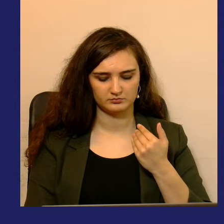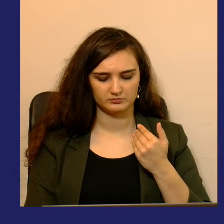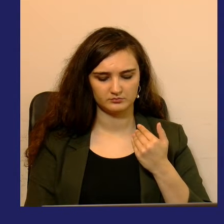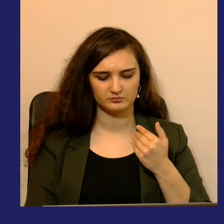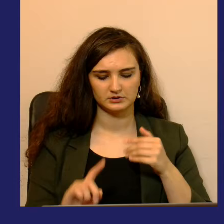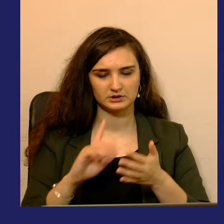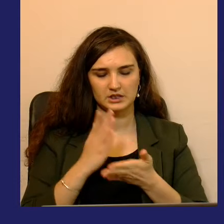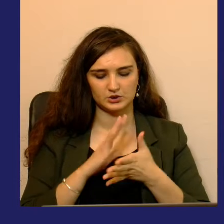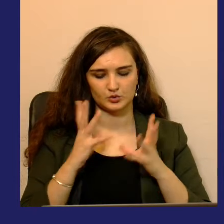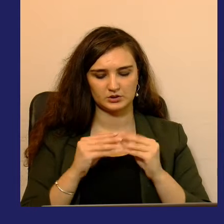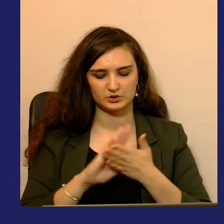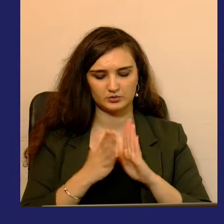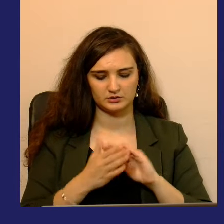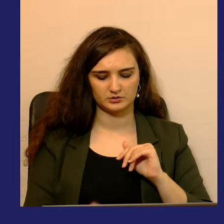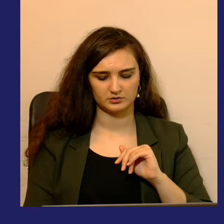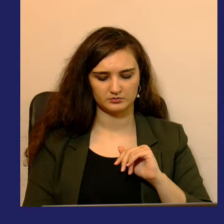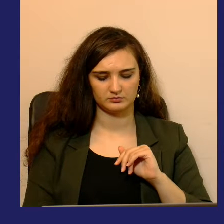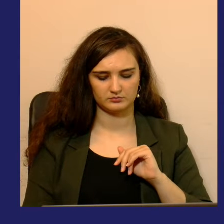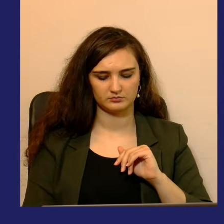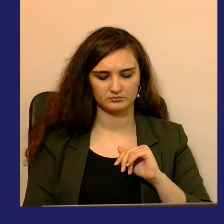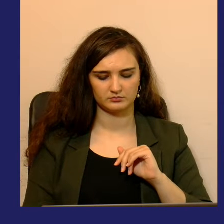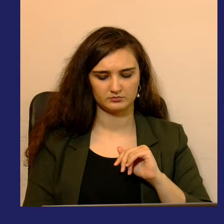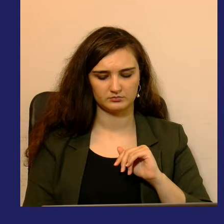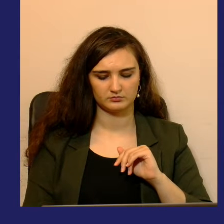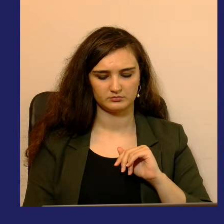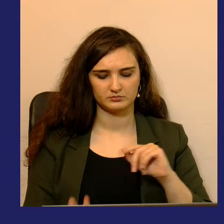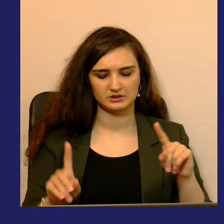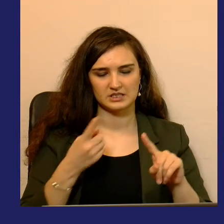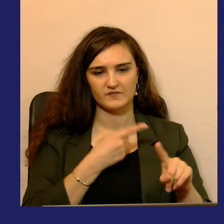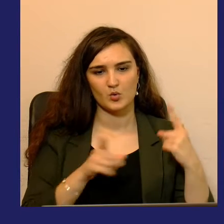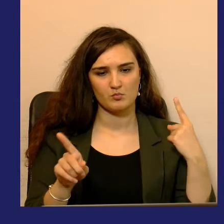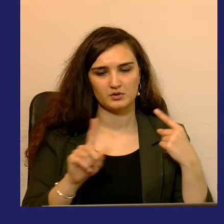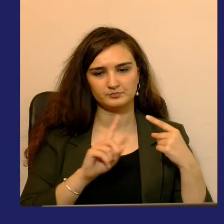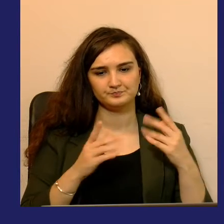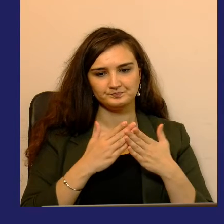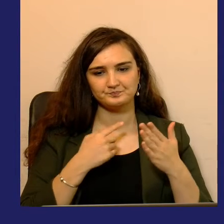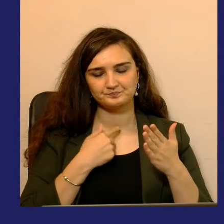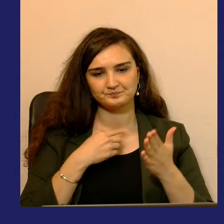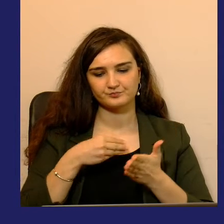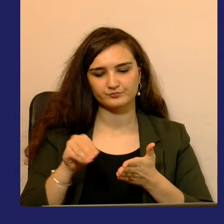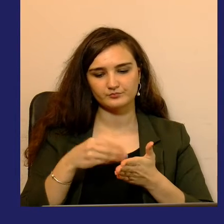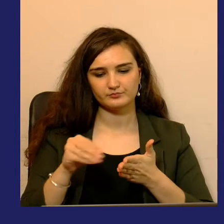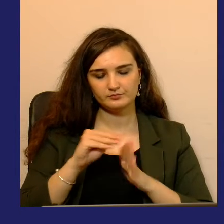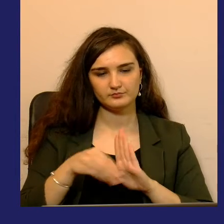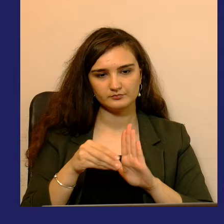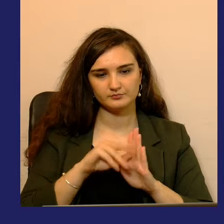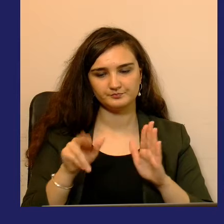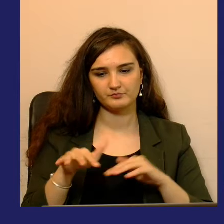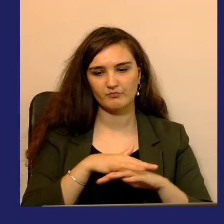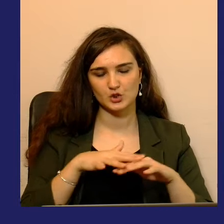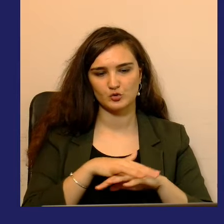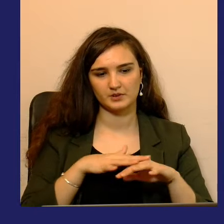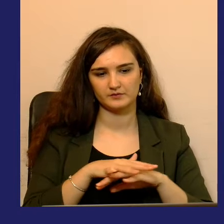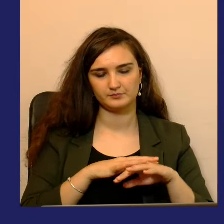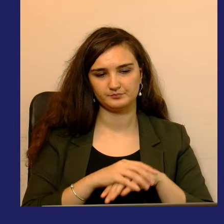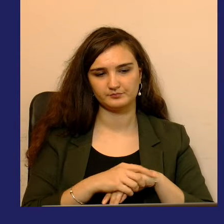and legal mass patronage, which is, you know, typical for winning an election, and how these are different.